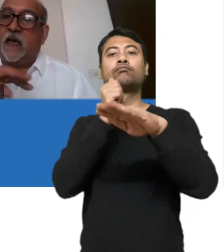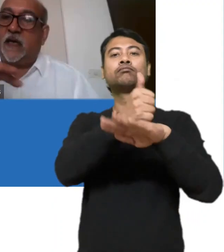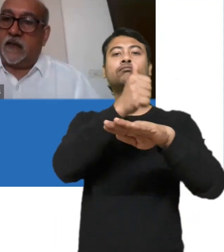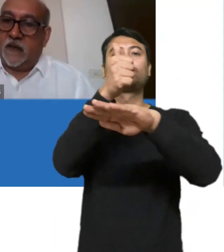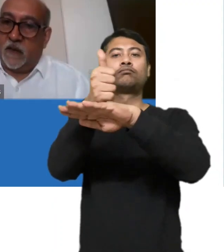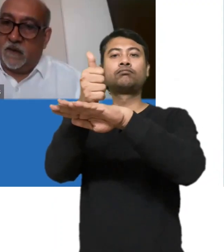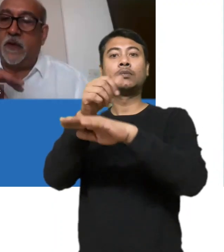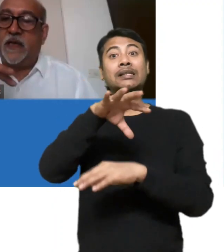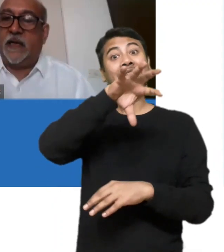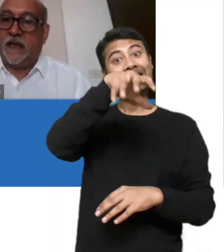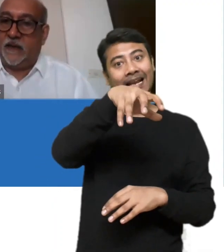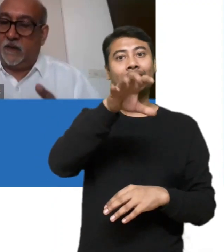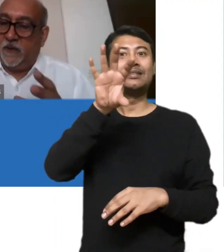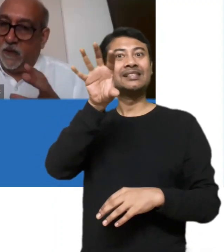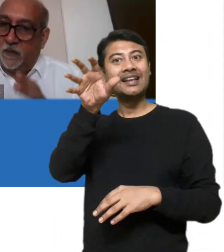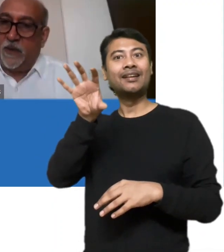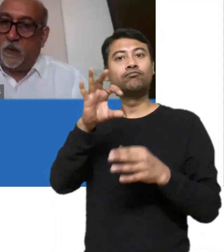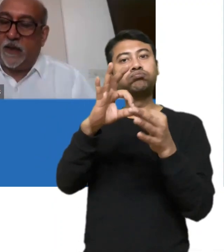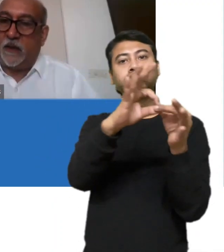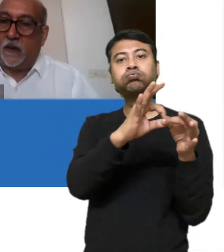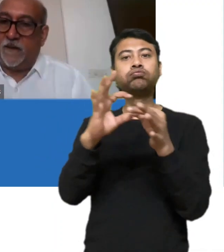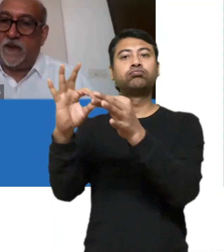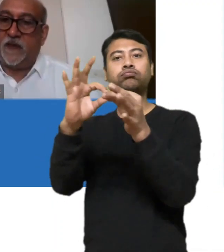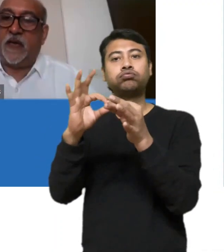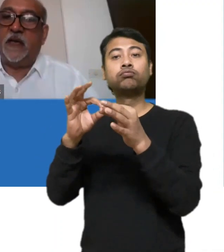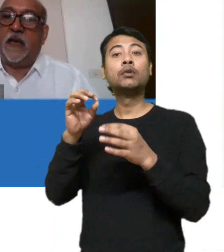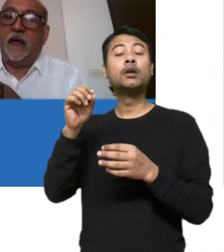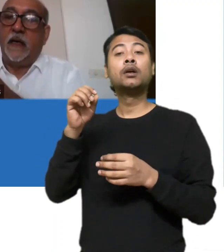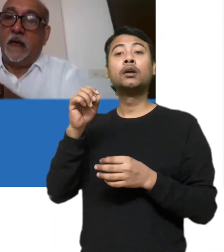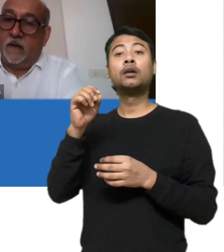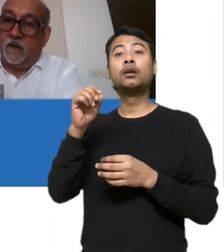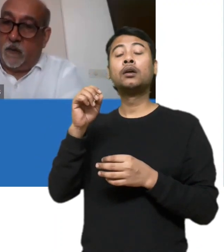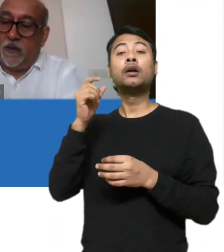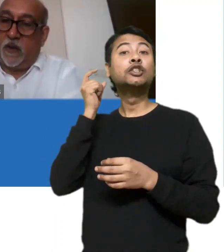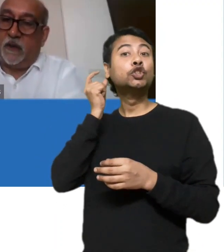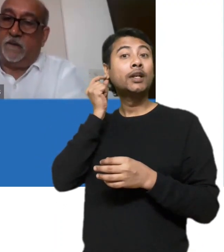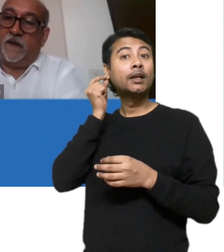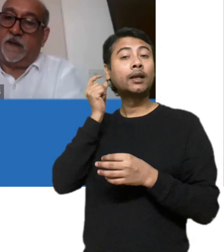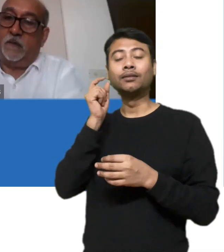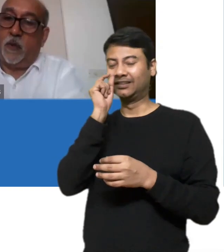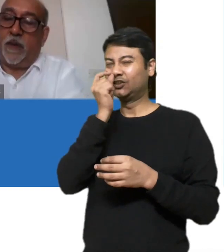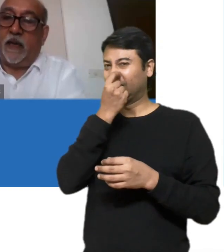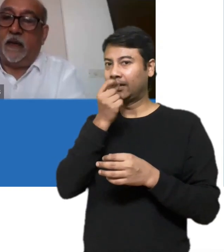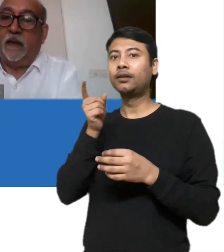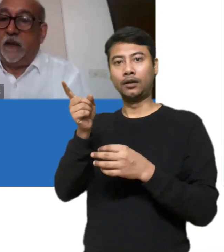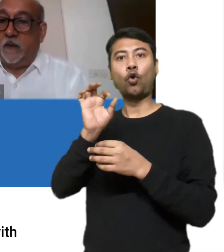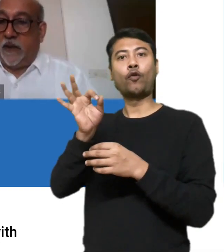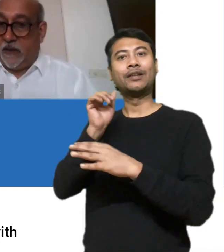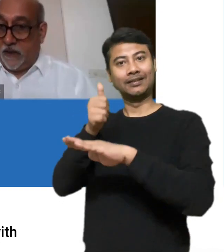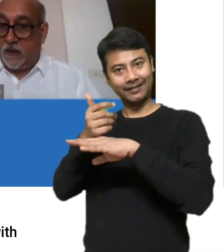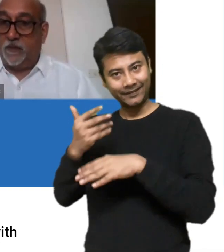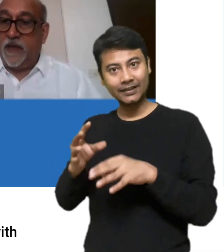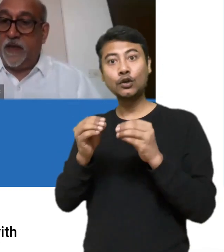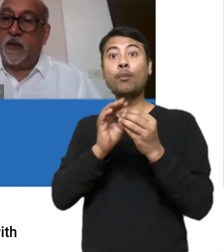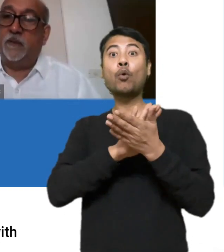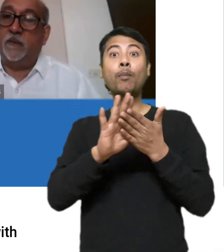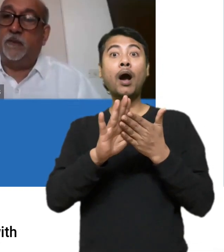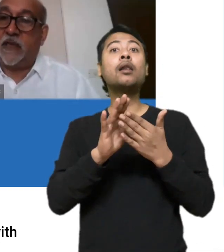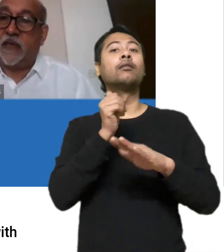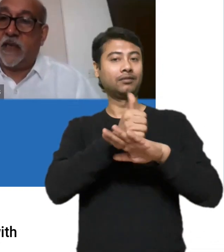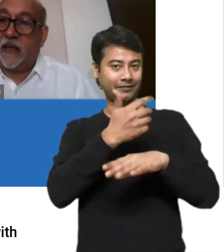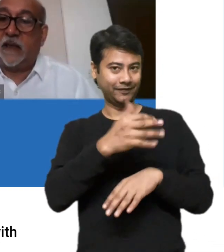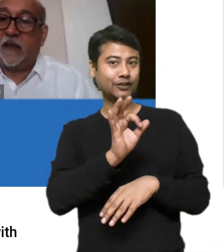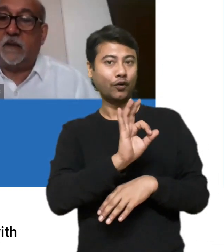level, start sort of coordinating. So we've opened one office in Chennai, we've opened one office in Bhopal, we're just opening one